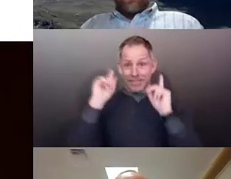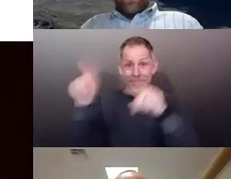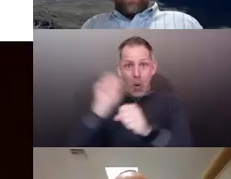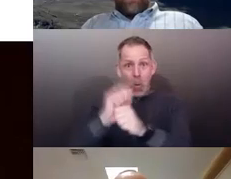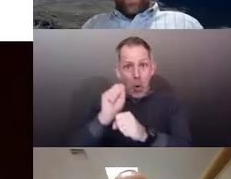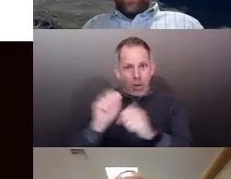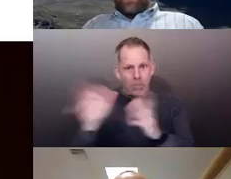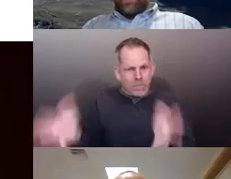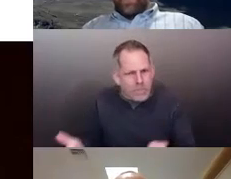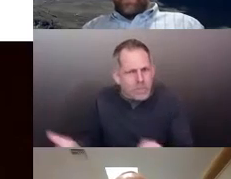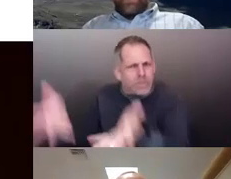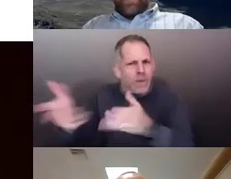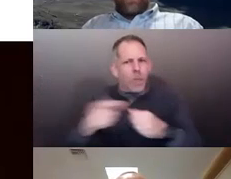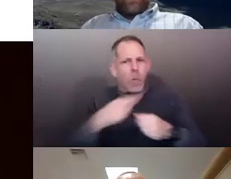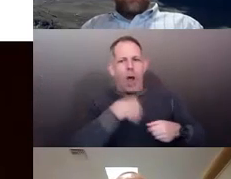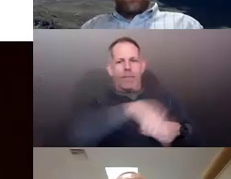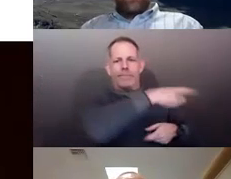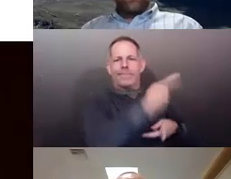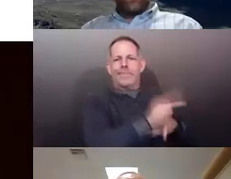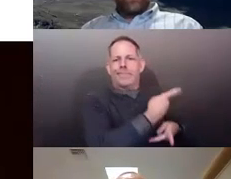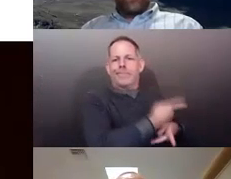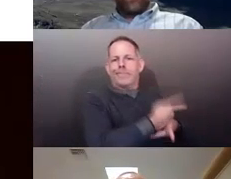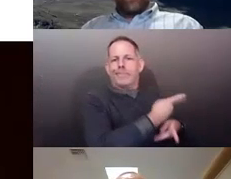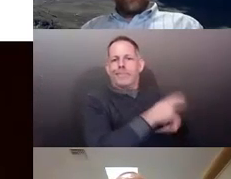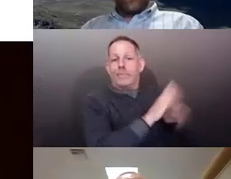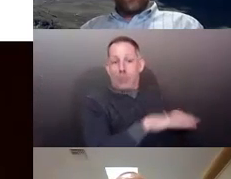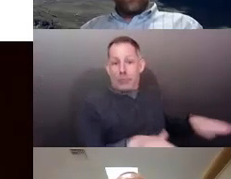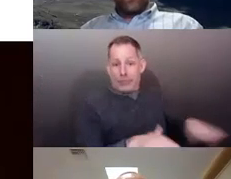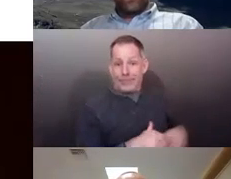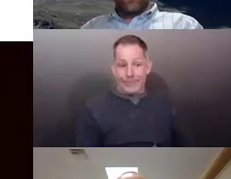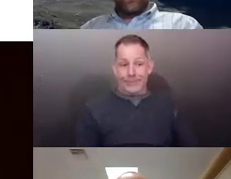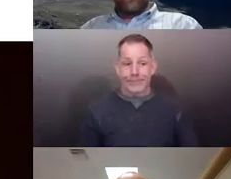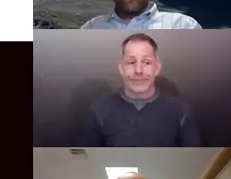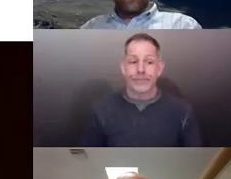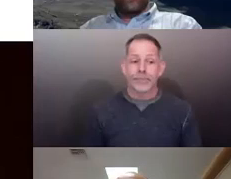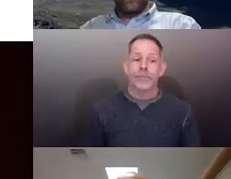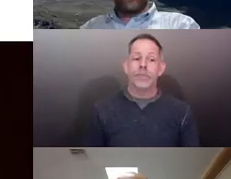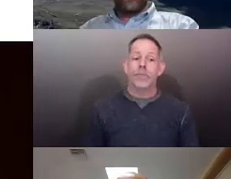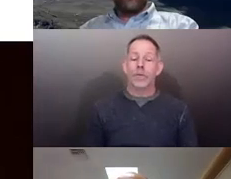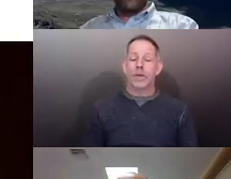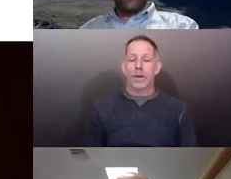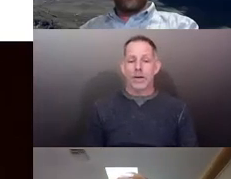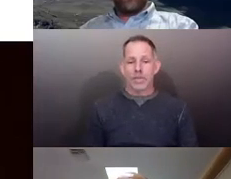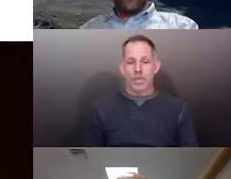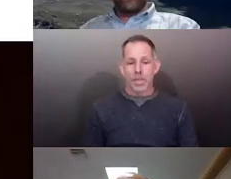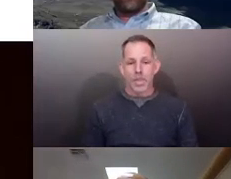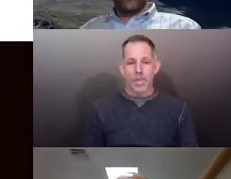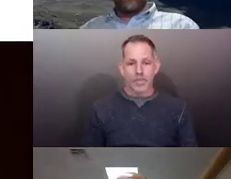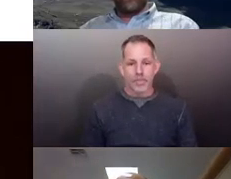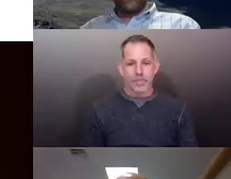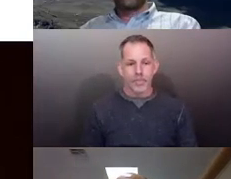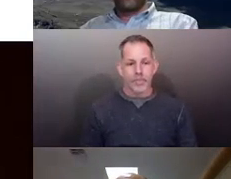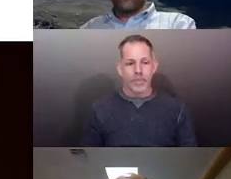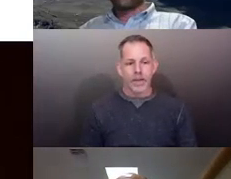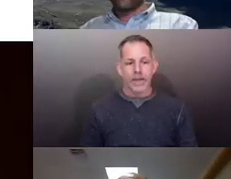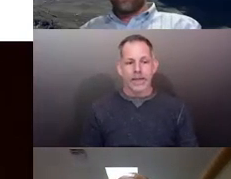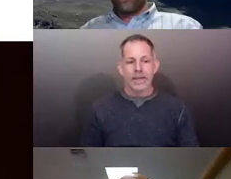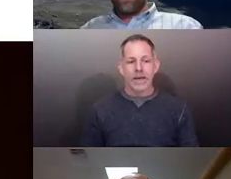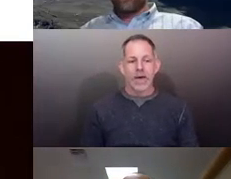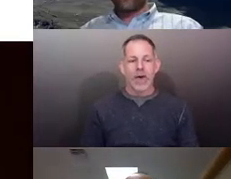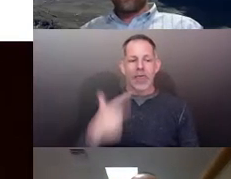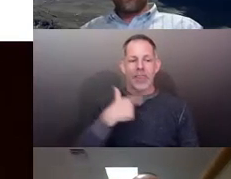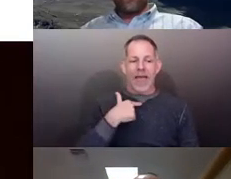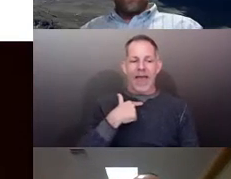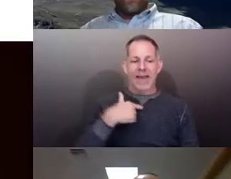And in and among all that, I'm proud of our team. One of the things I mentioned again fairly early on to them was we knew COVID was going